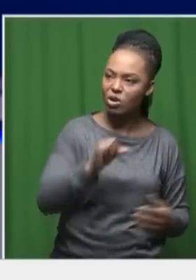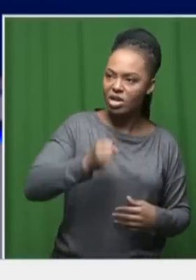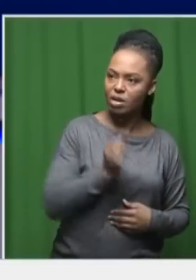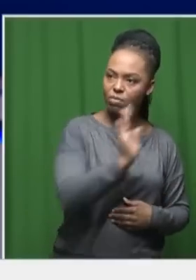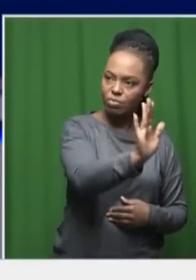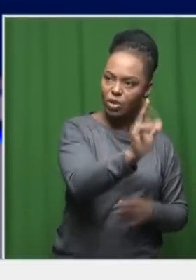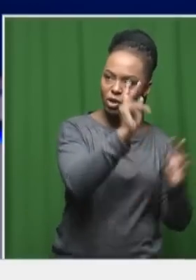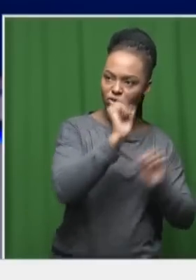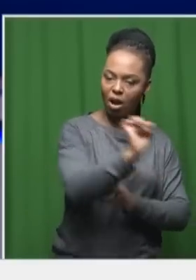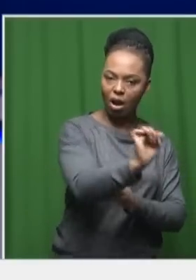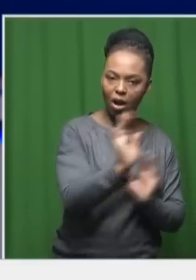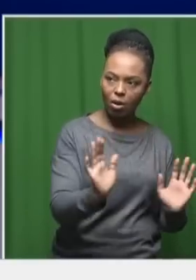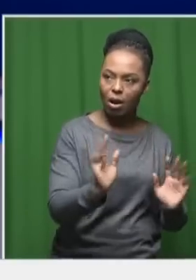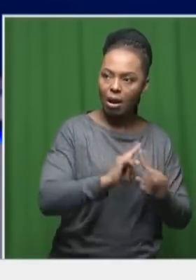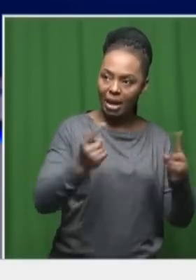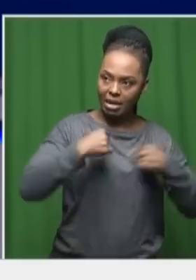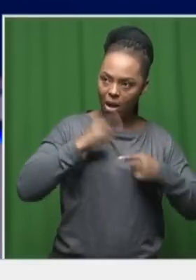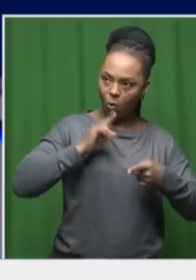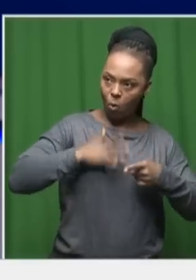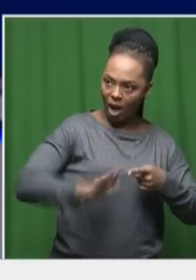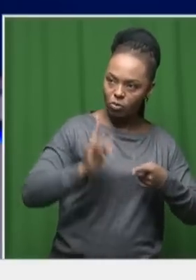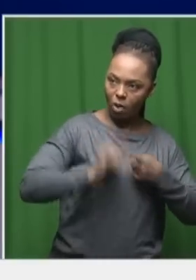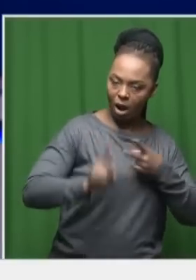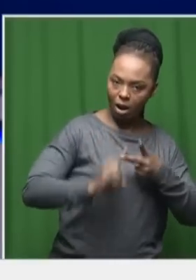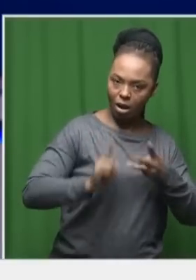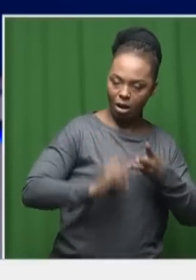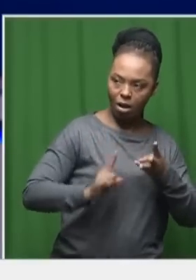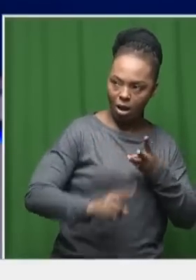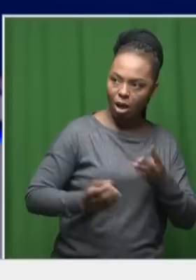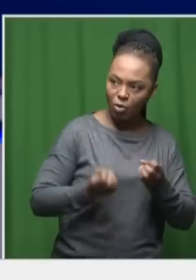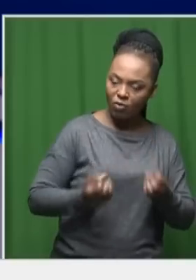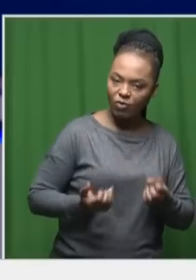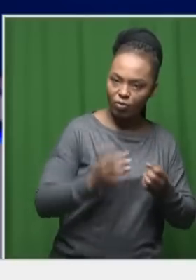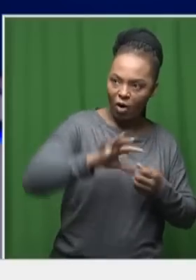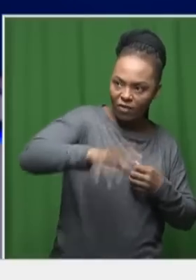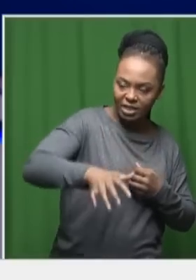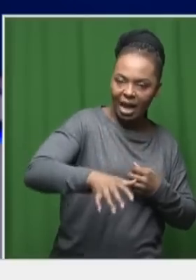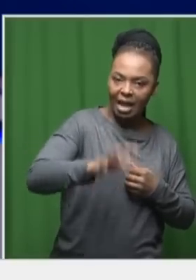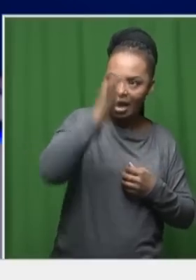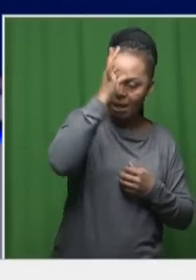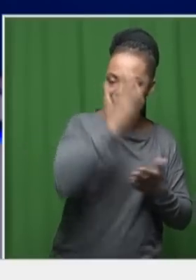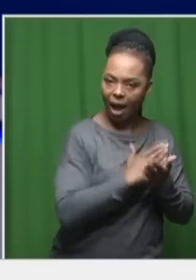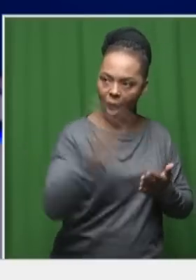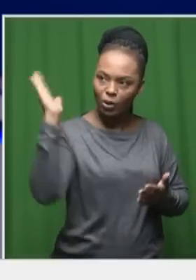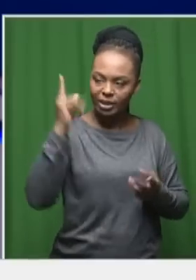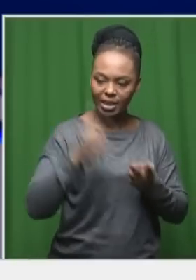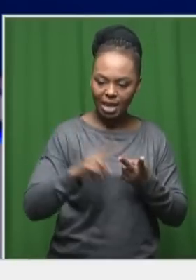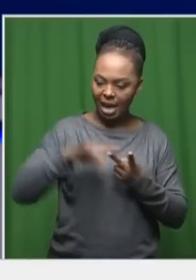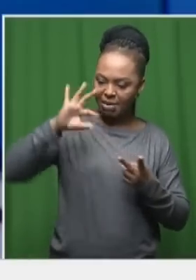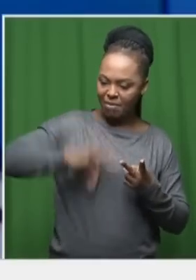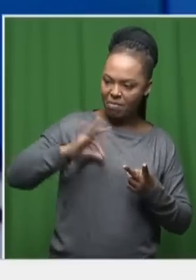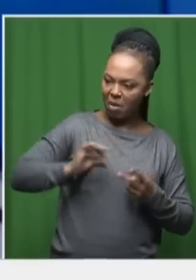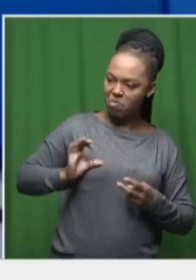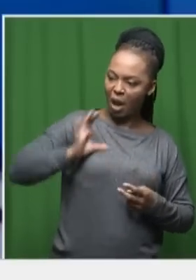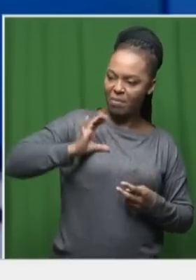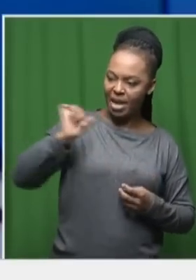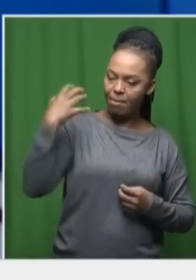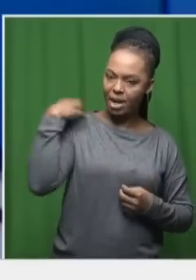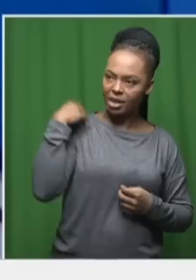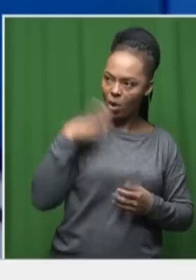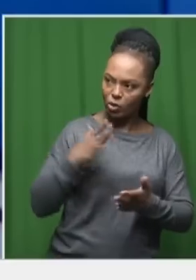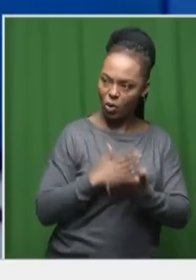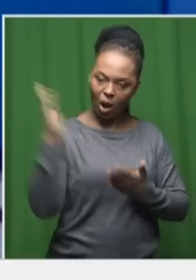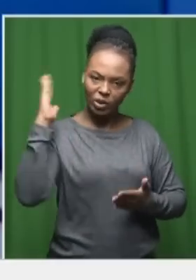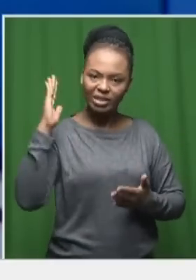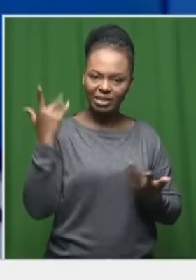and your issues to live with. But what I want is, I want provincial government to go and I want these perks to go. Let's set that up. Just case in point, the